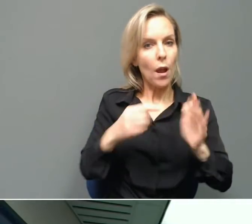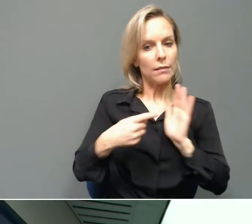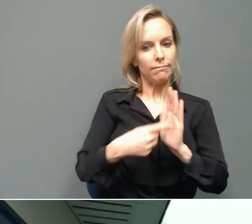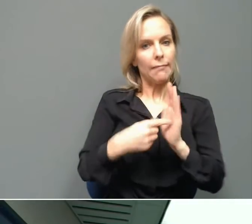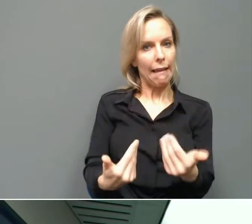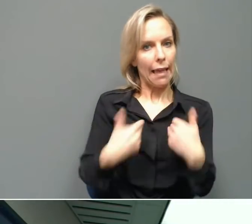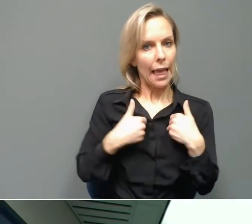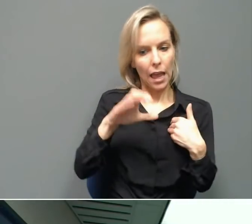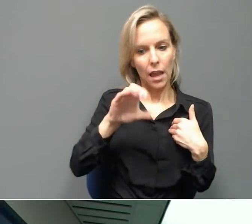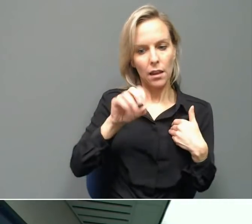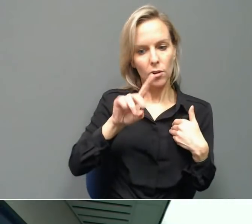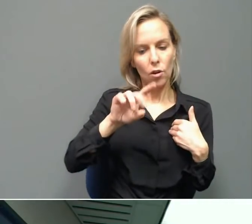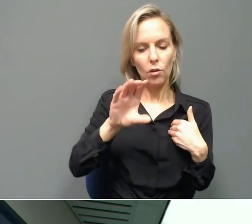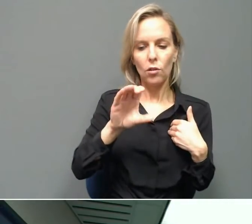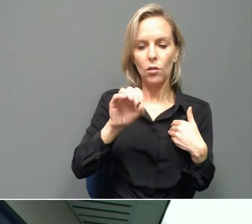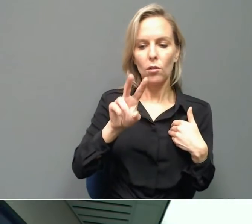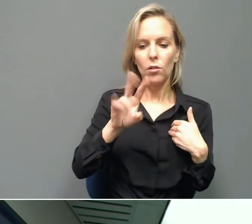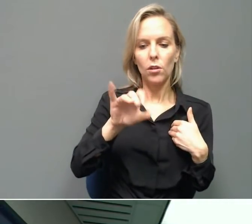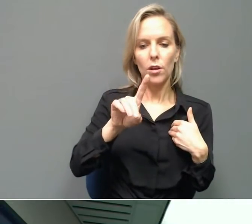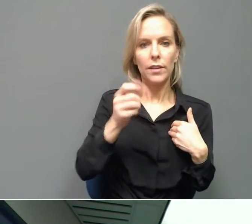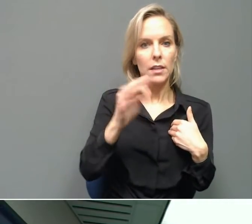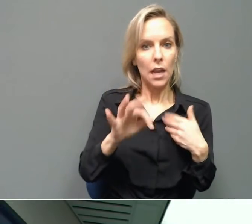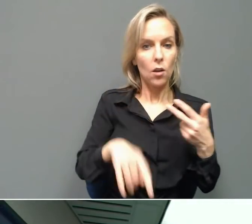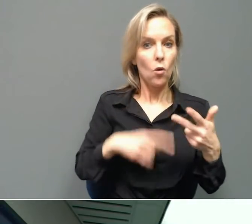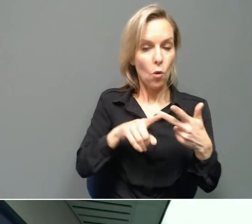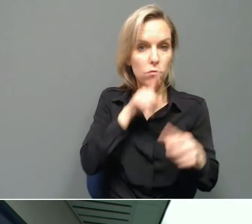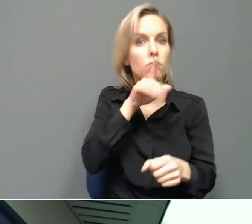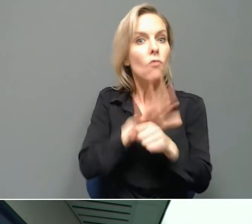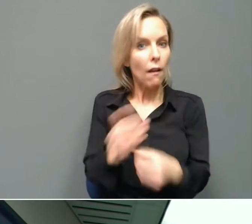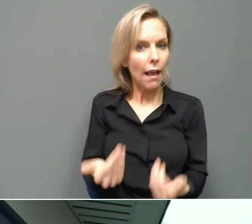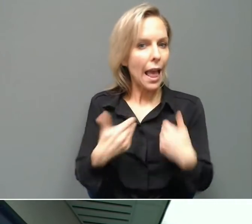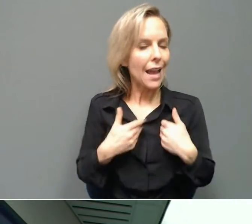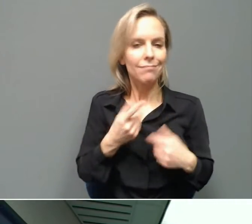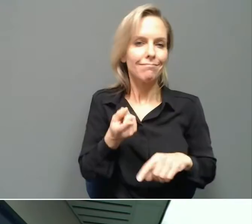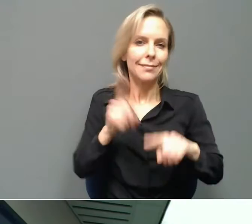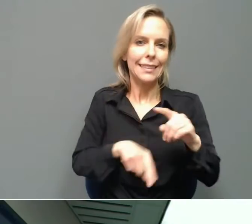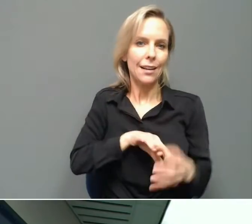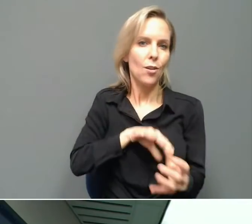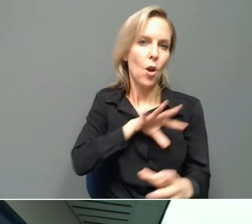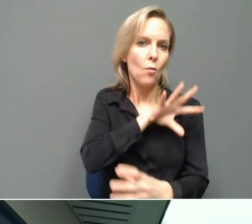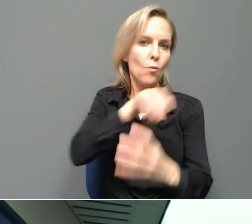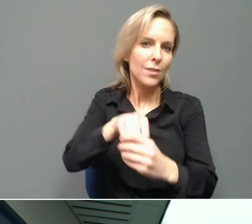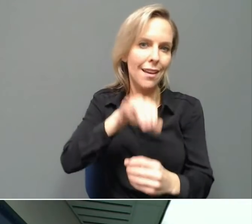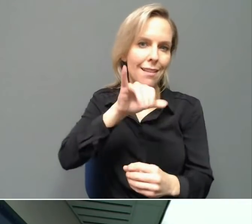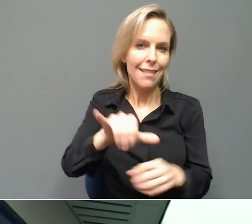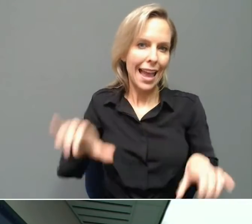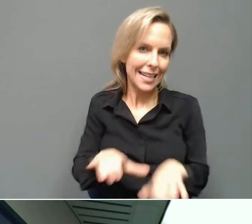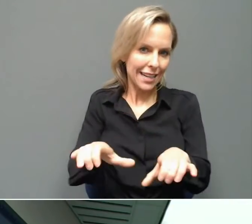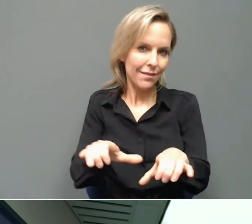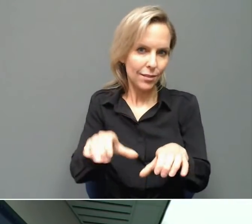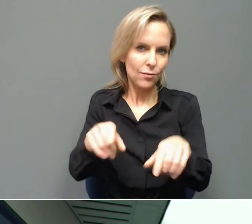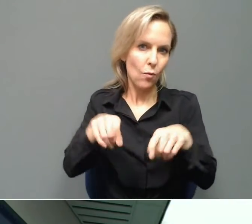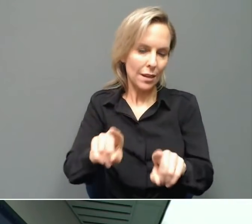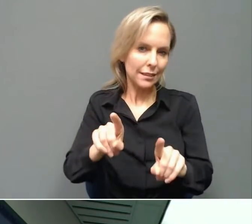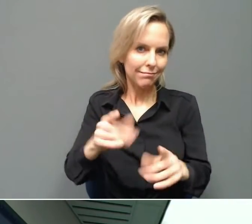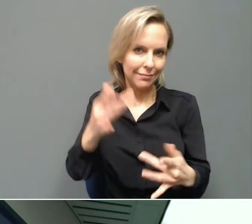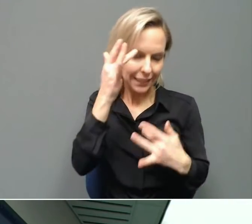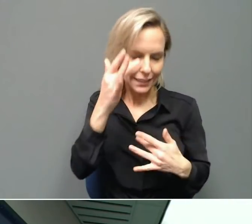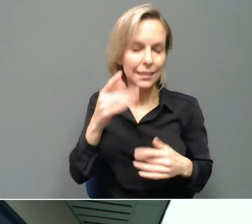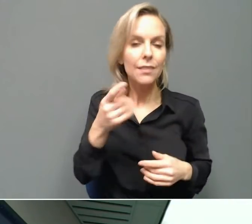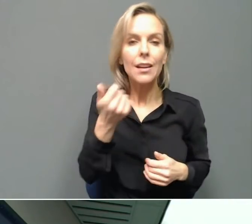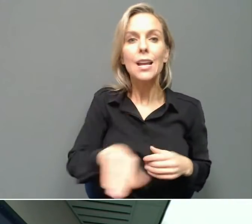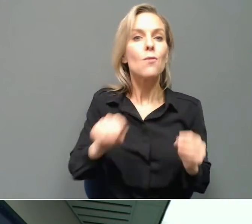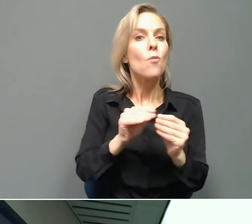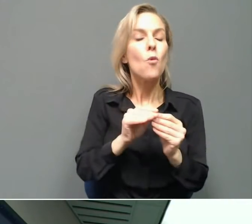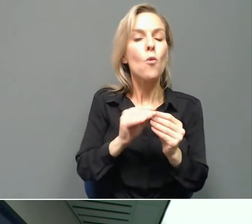confirmed COVID-19 infection should not participate in any of these group activities or communal dining. If anyone needs more detailed information